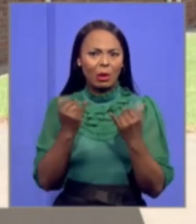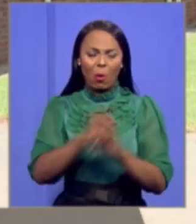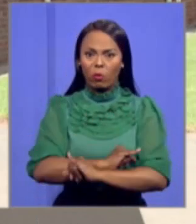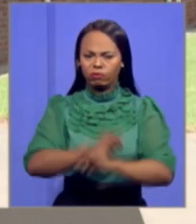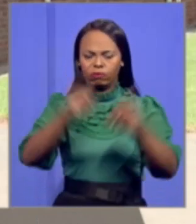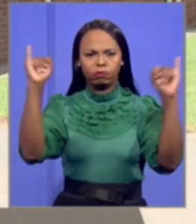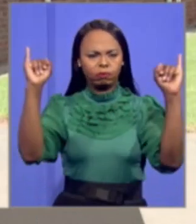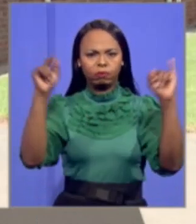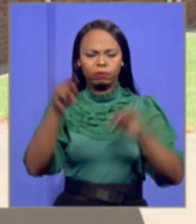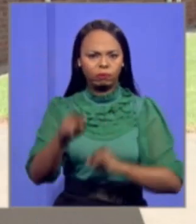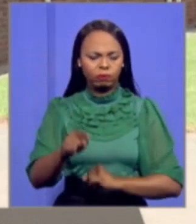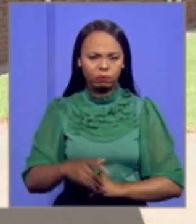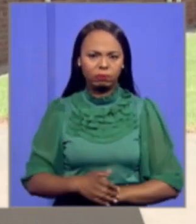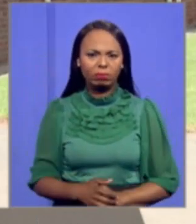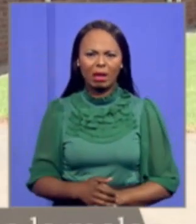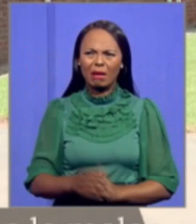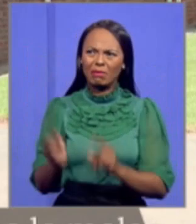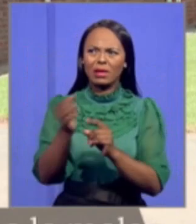re bisang gore ke bullying